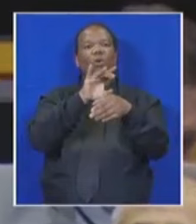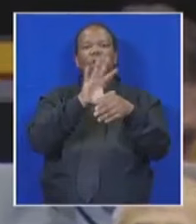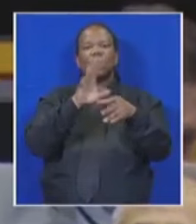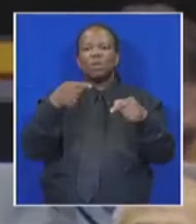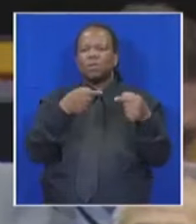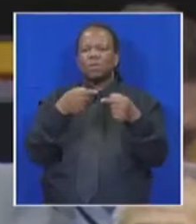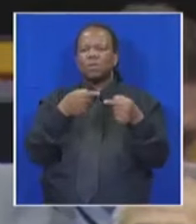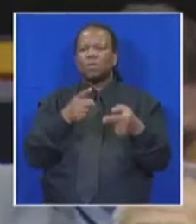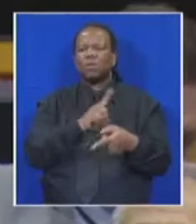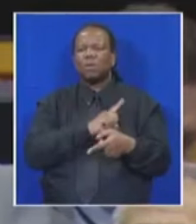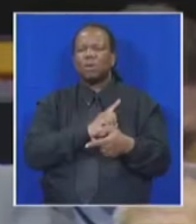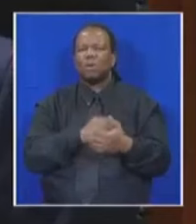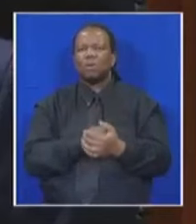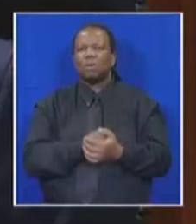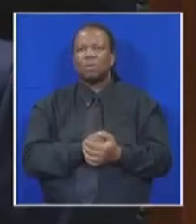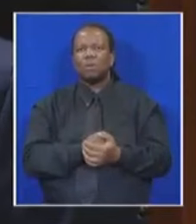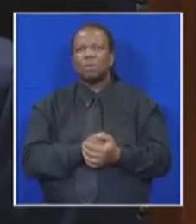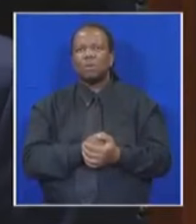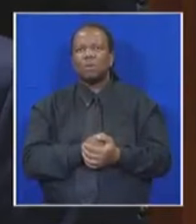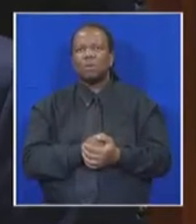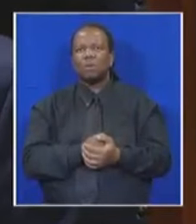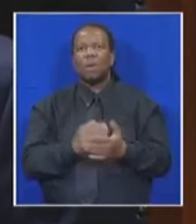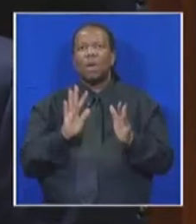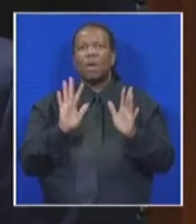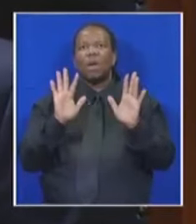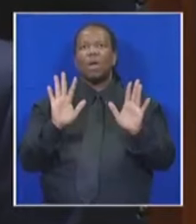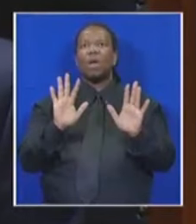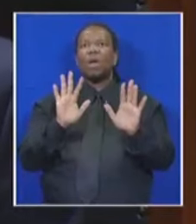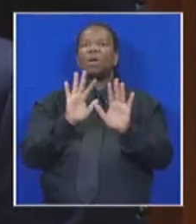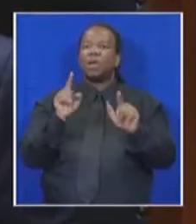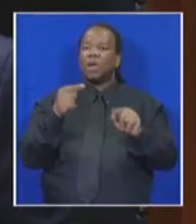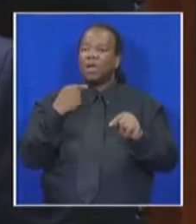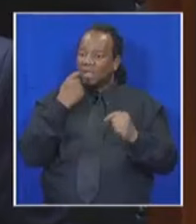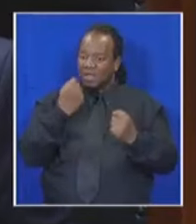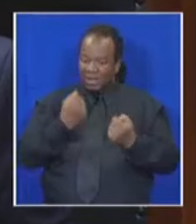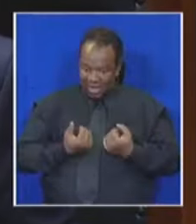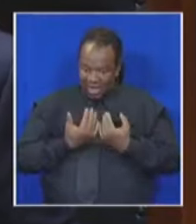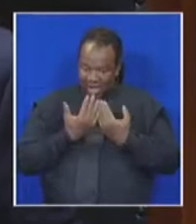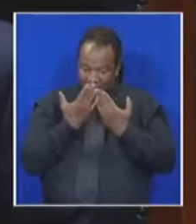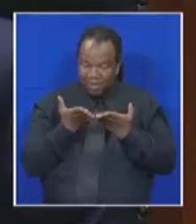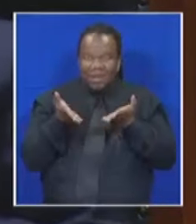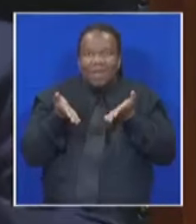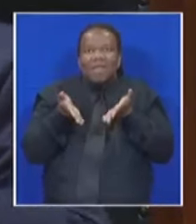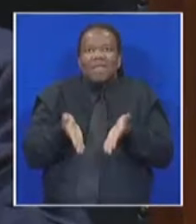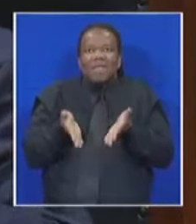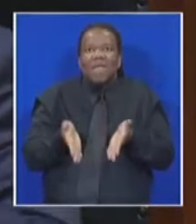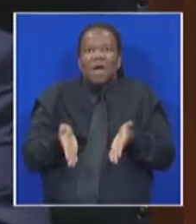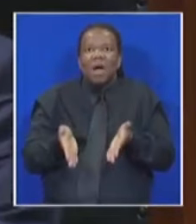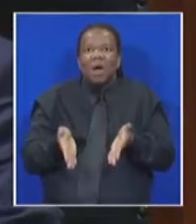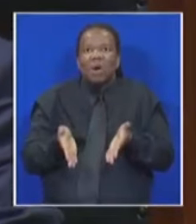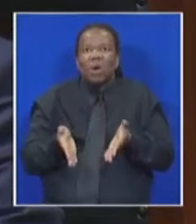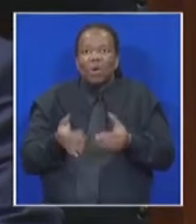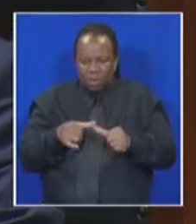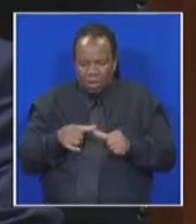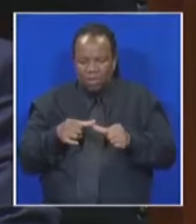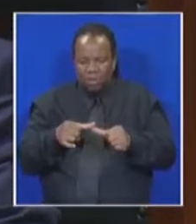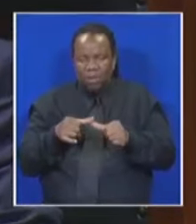No. I didn't say you should consult yourself. I said you must express yourself in the House now. In the House? So that we move immediately.